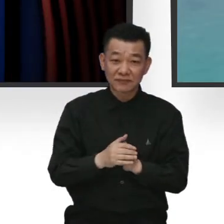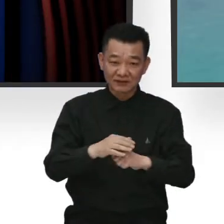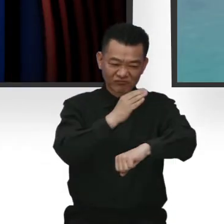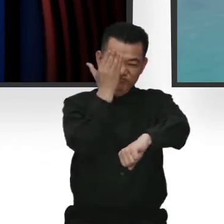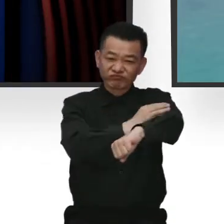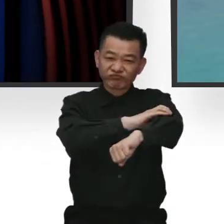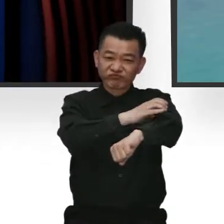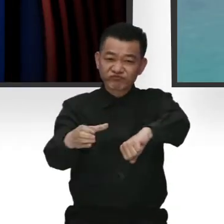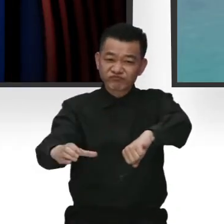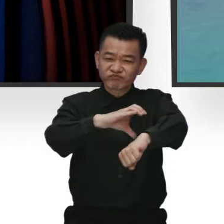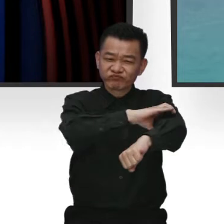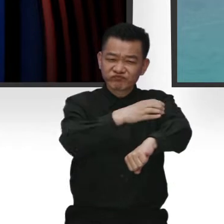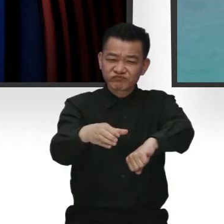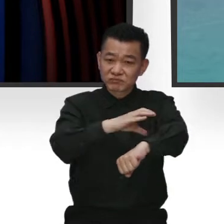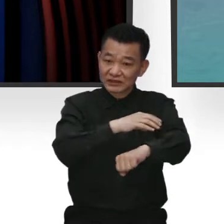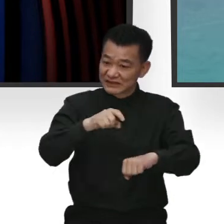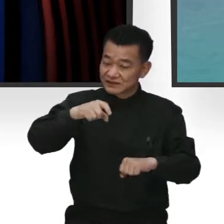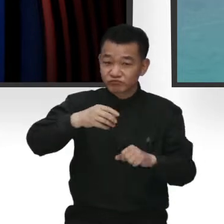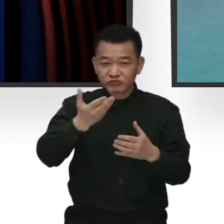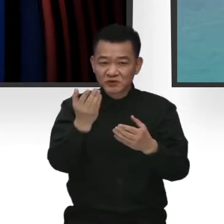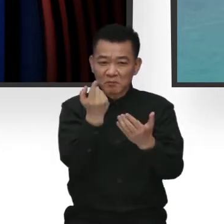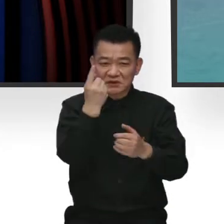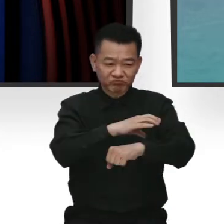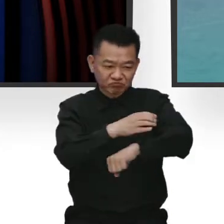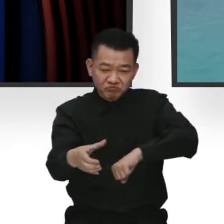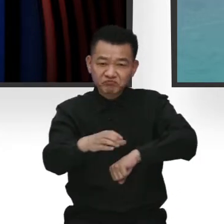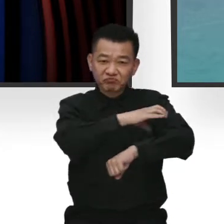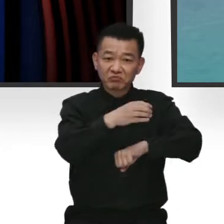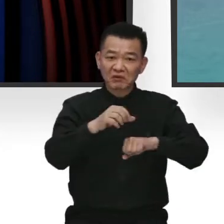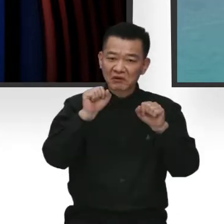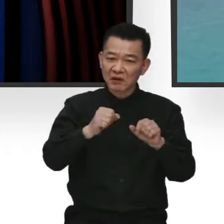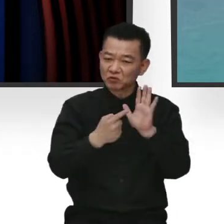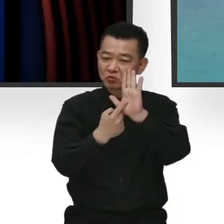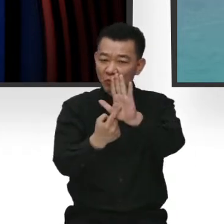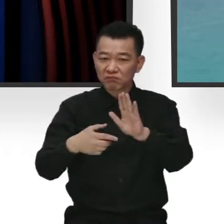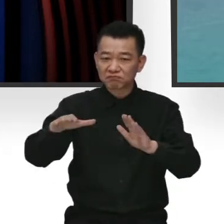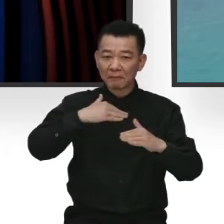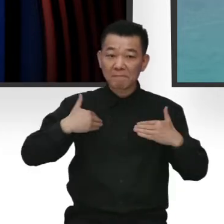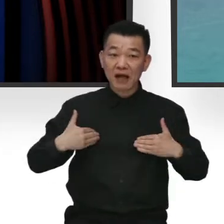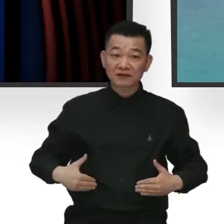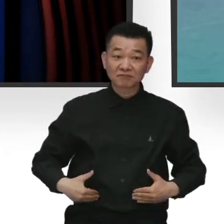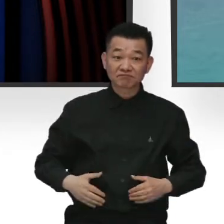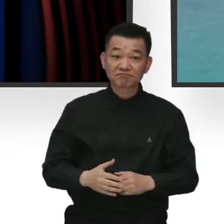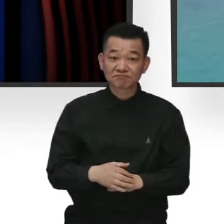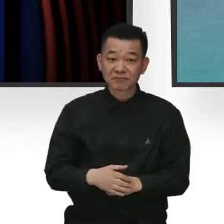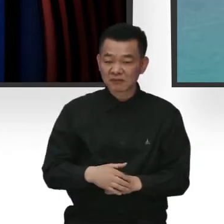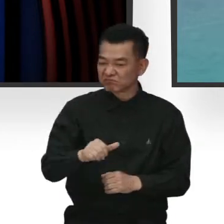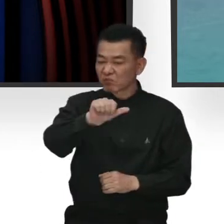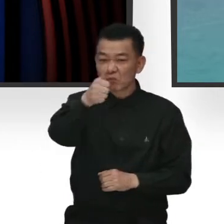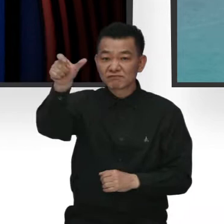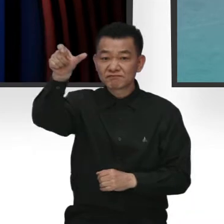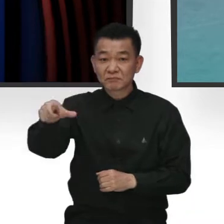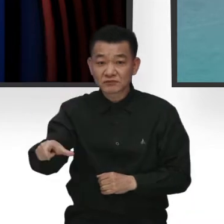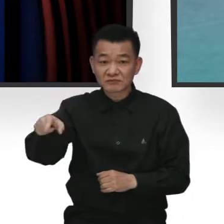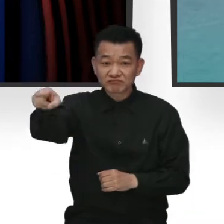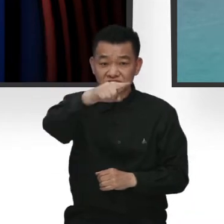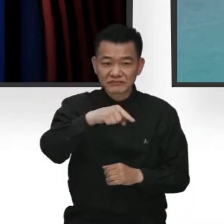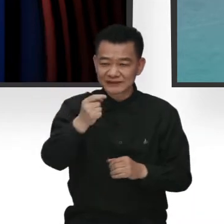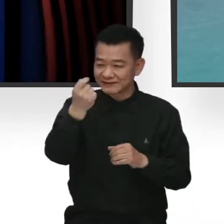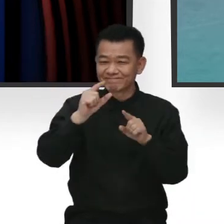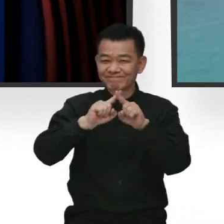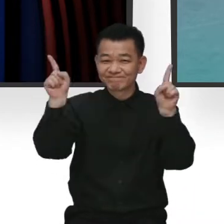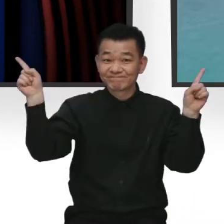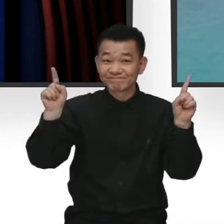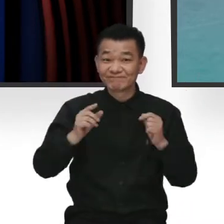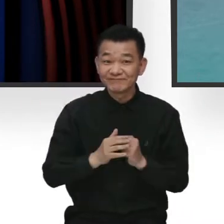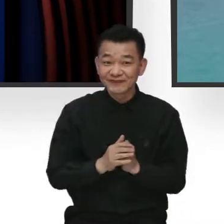A prosthetic limb is just a part of her body that she can wear and take it off whenever she wants. It's just her physical